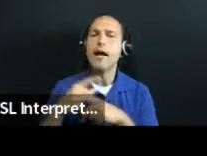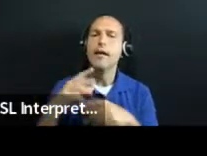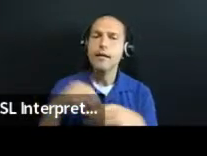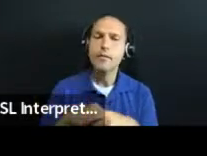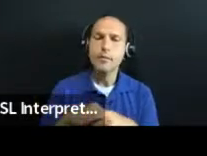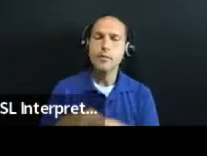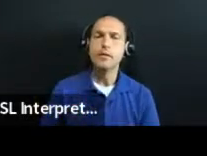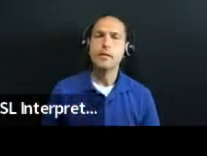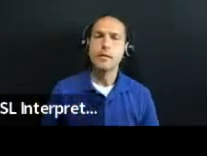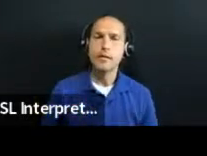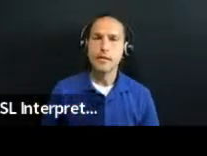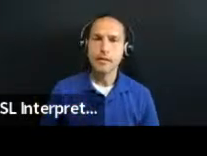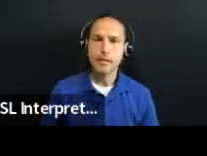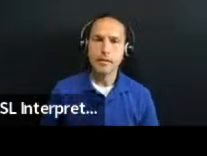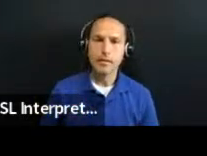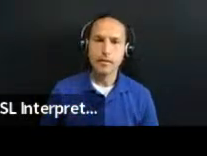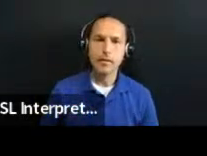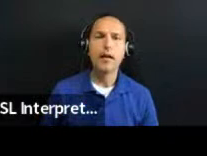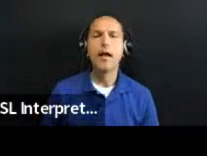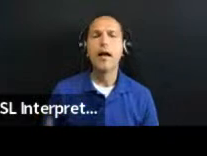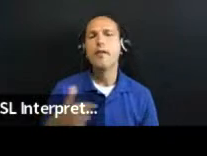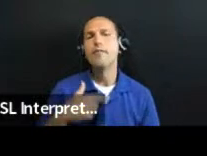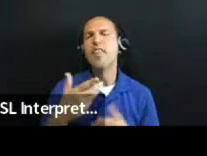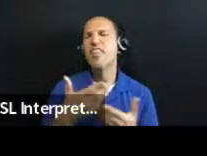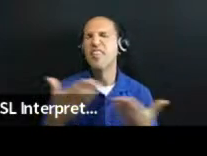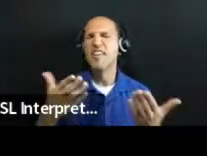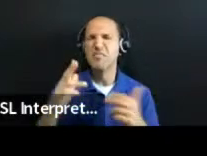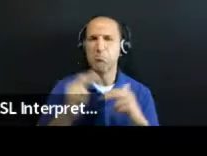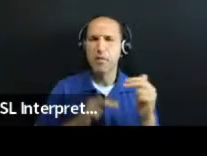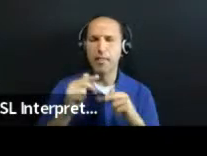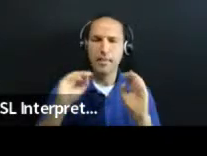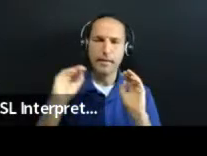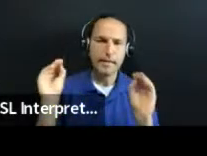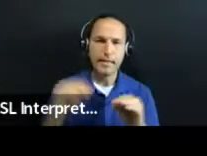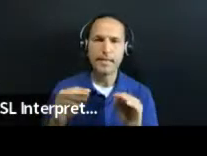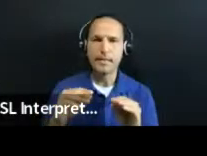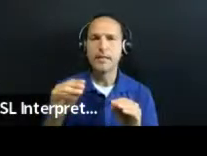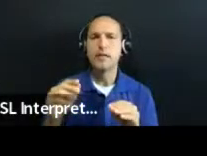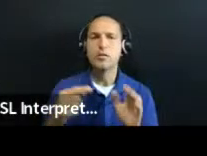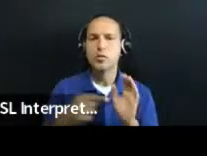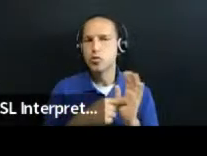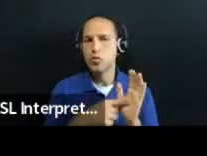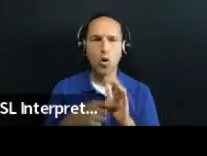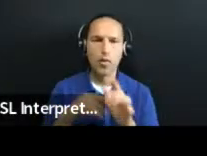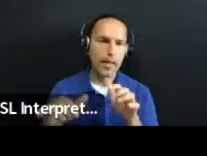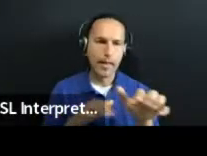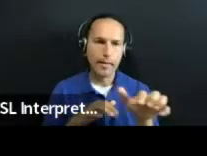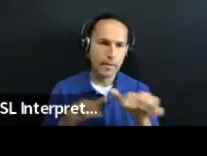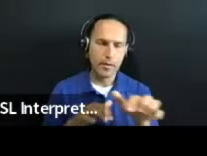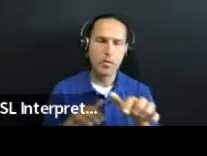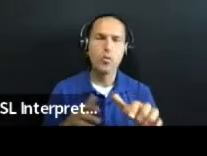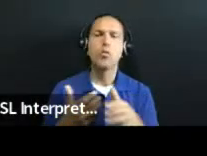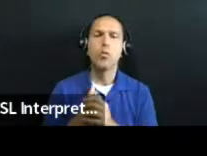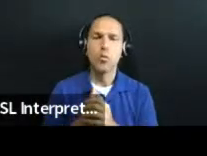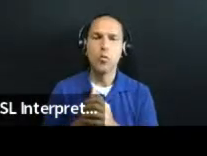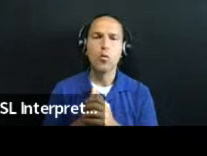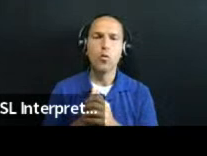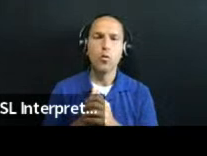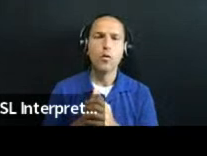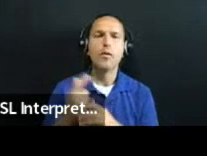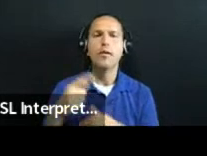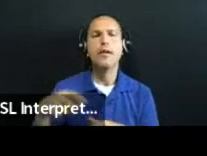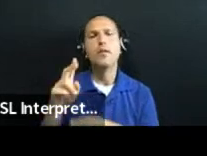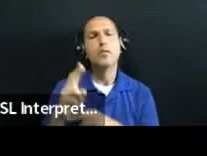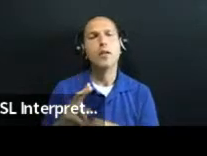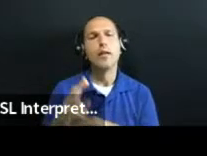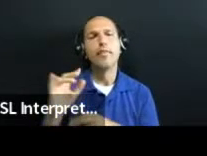pops up, you need to have built-in mechanisms that will, throw keyboard focus there, right? So that folks who are